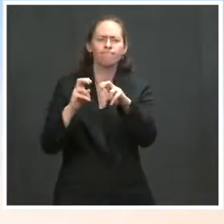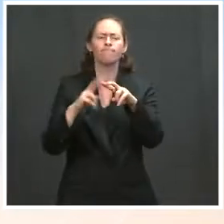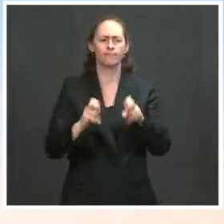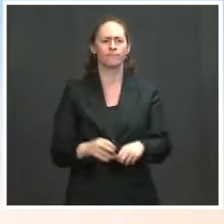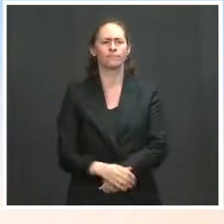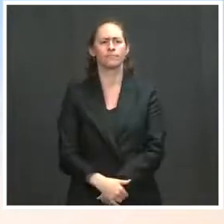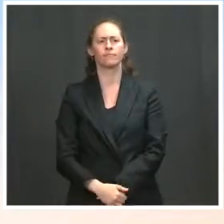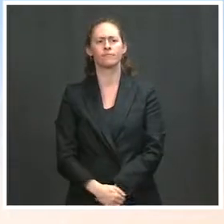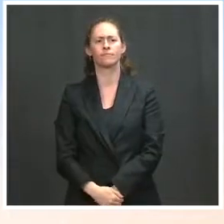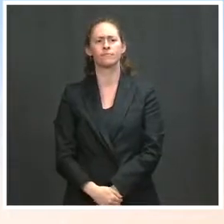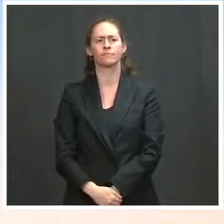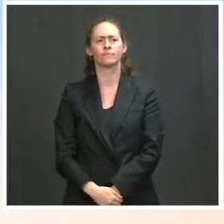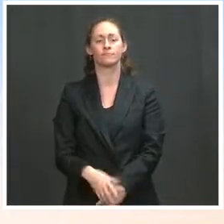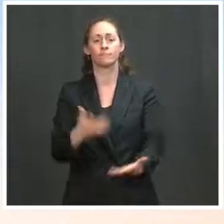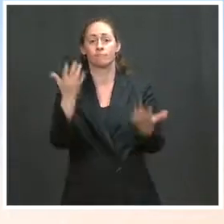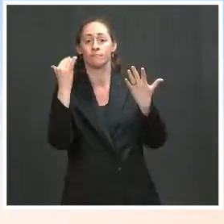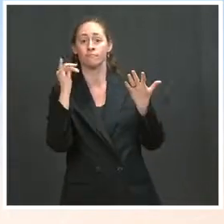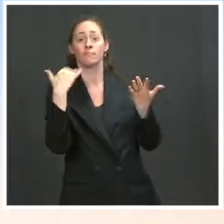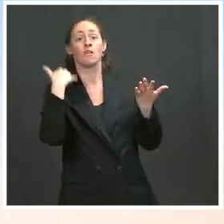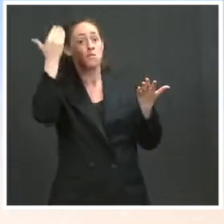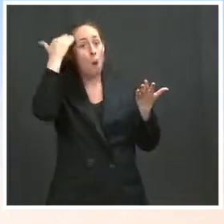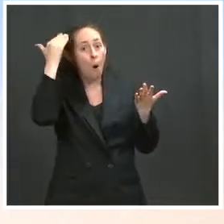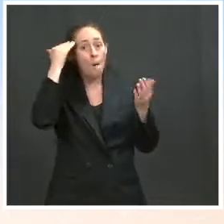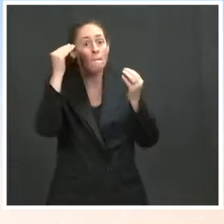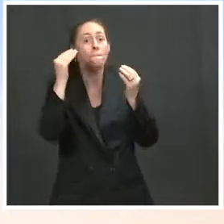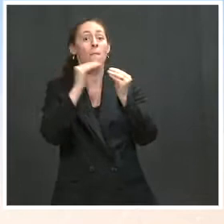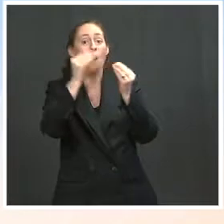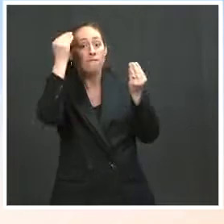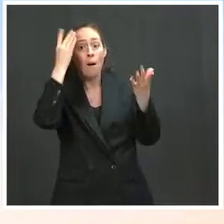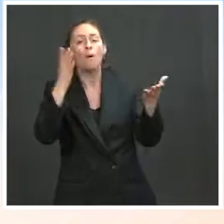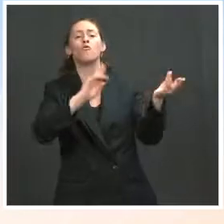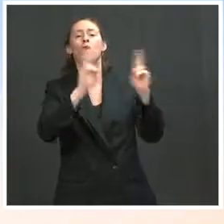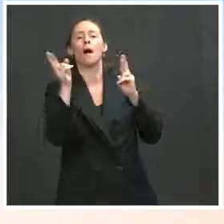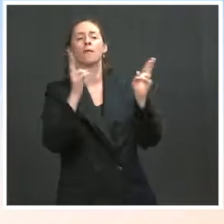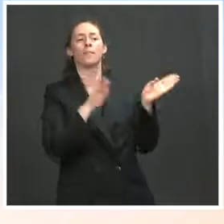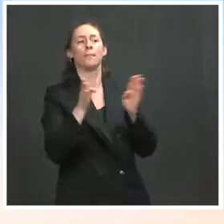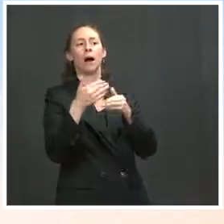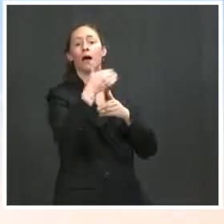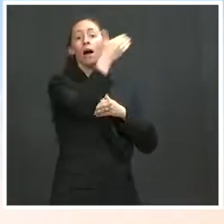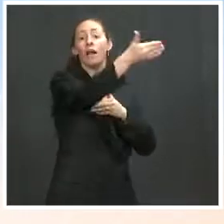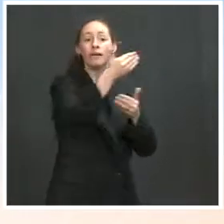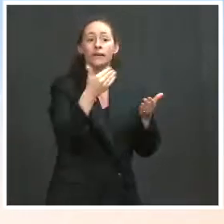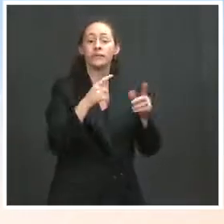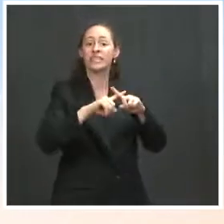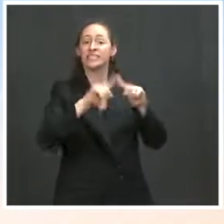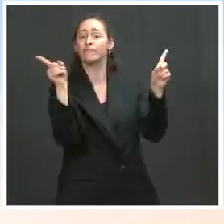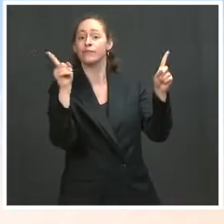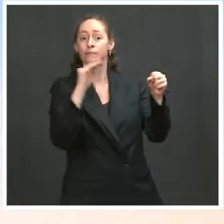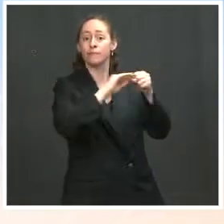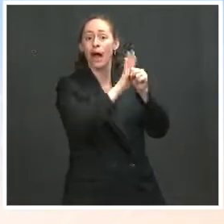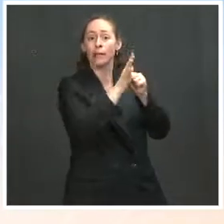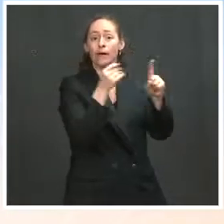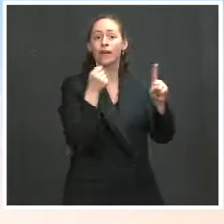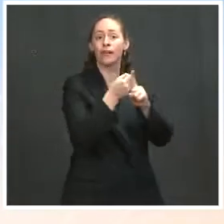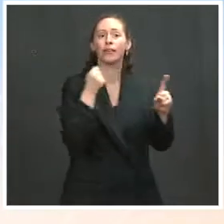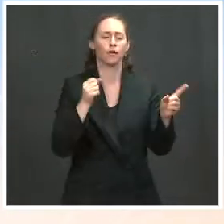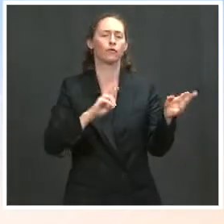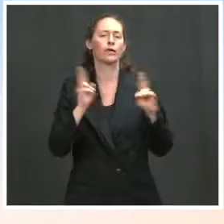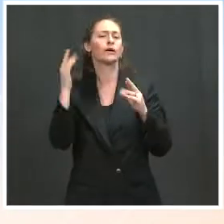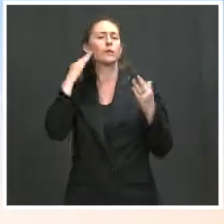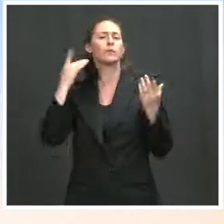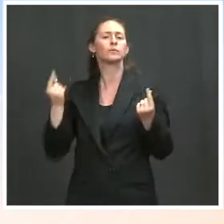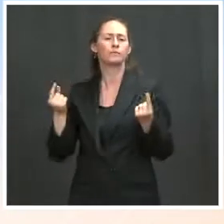As we have done throughout our COVID response, we have been committed to a whole of government effort to ensure we're